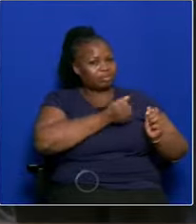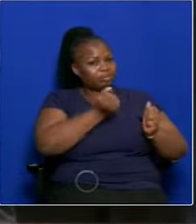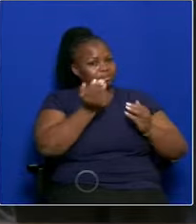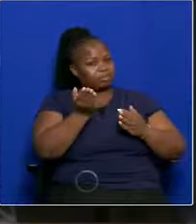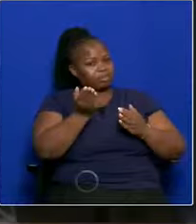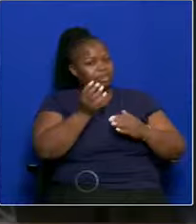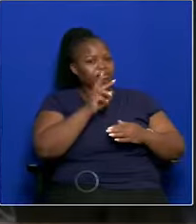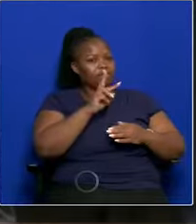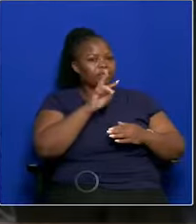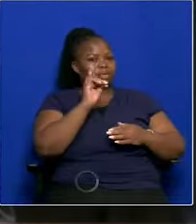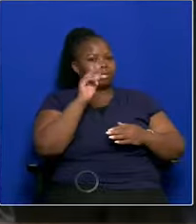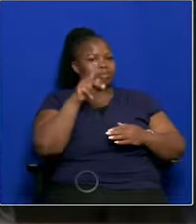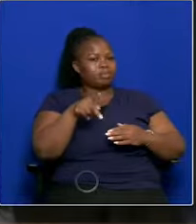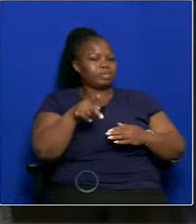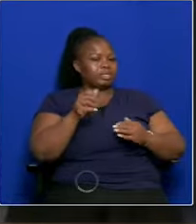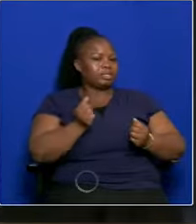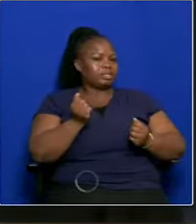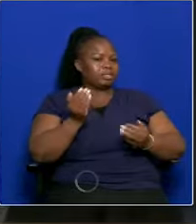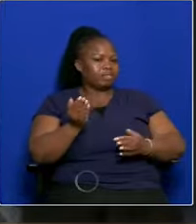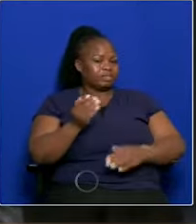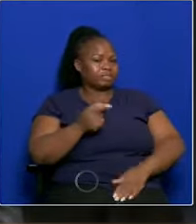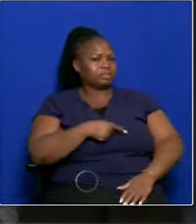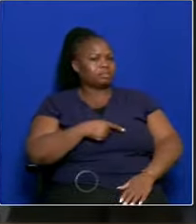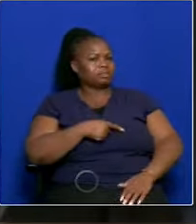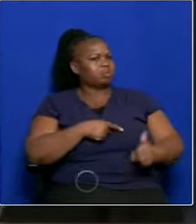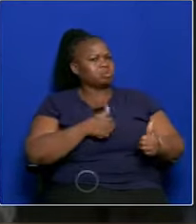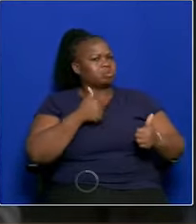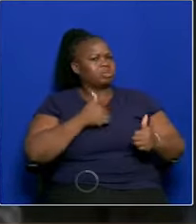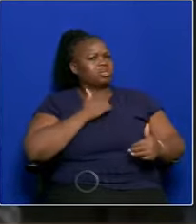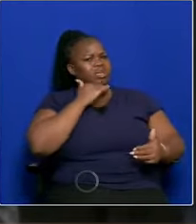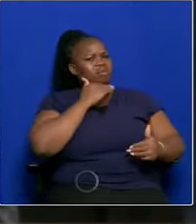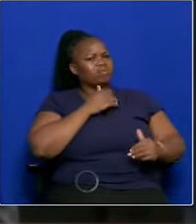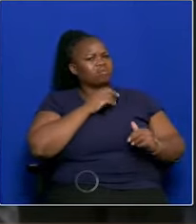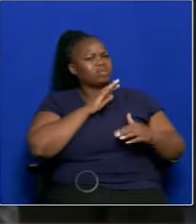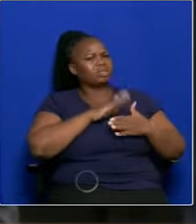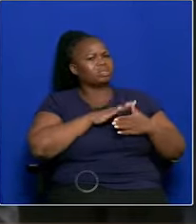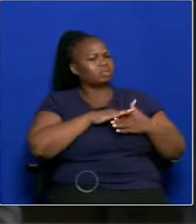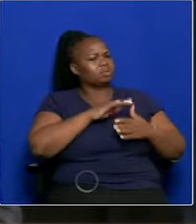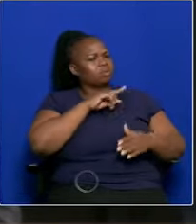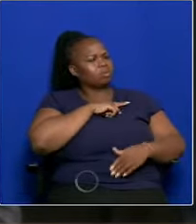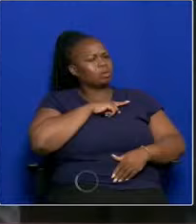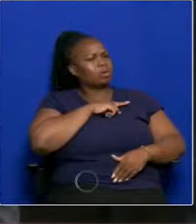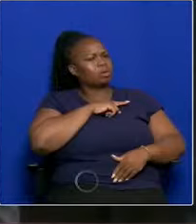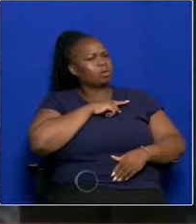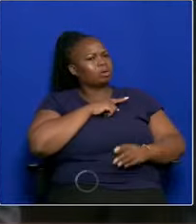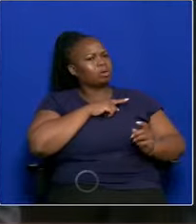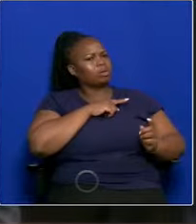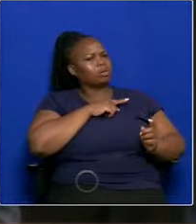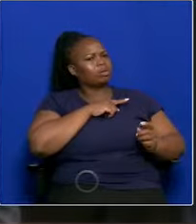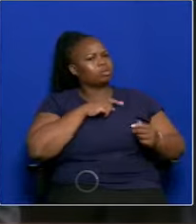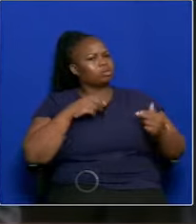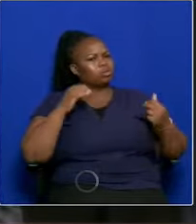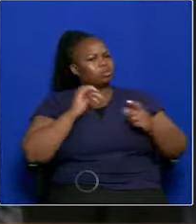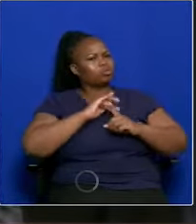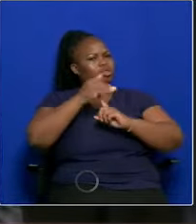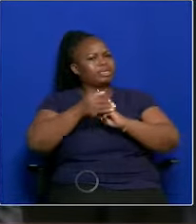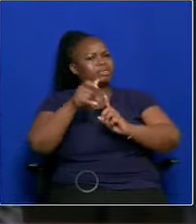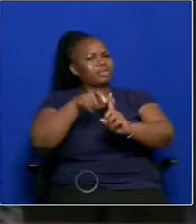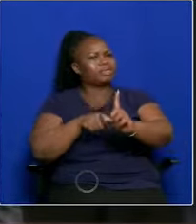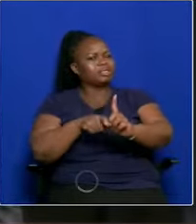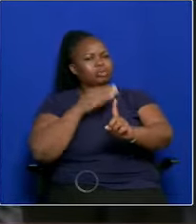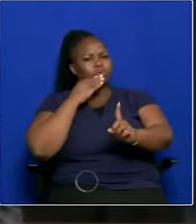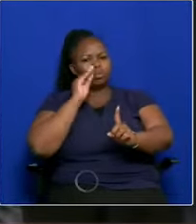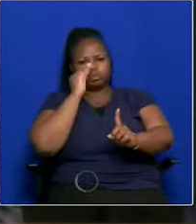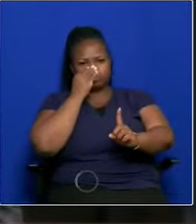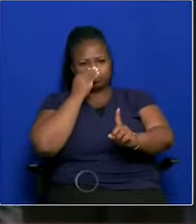for. Was that not good enough reason that he's providing security to this criminal suspect who's